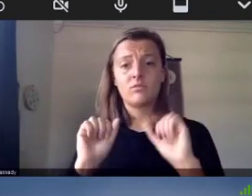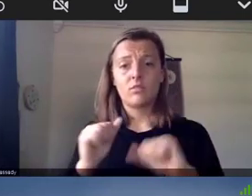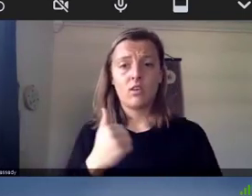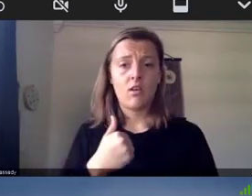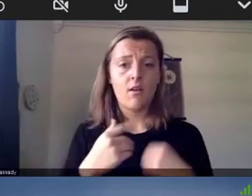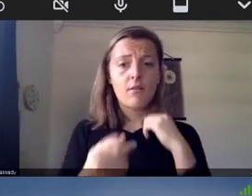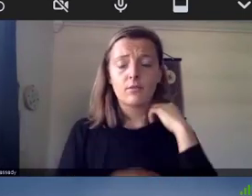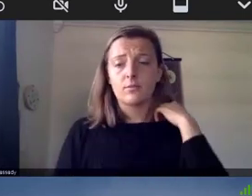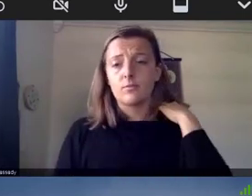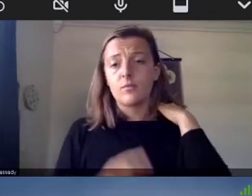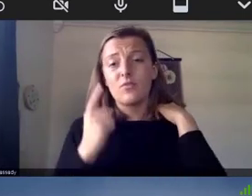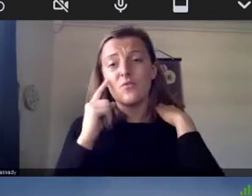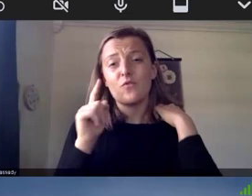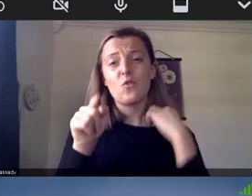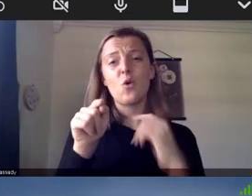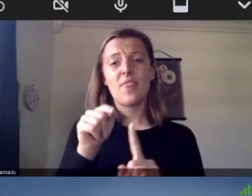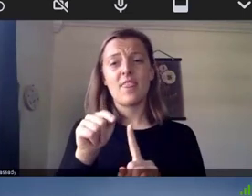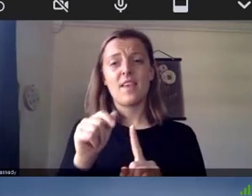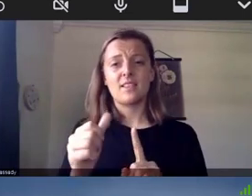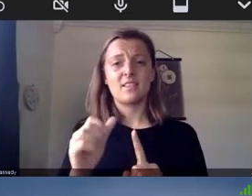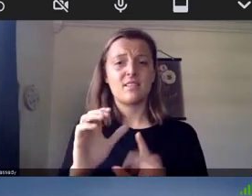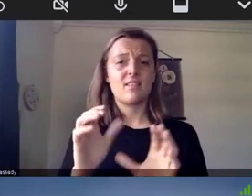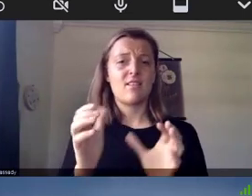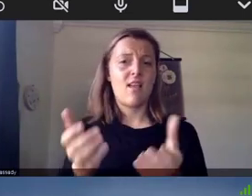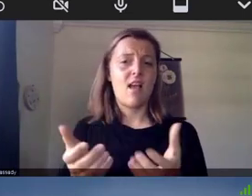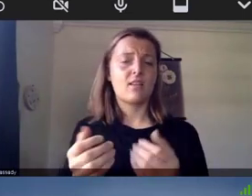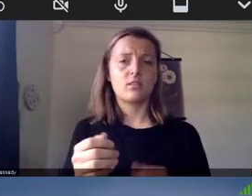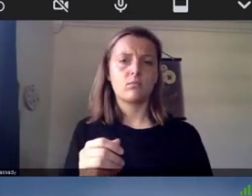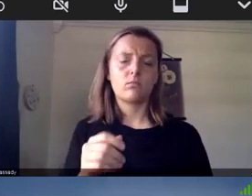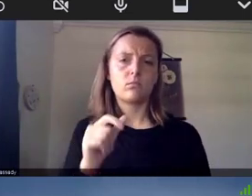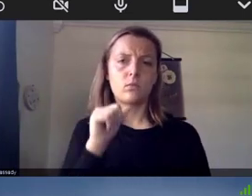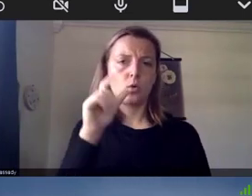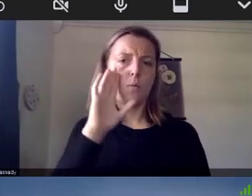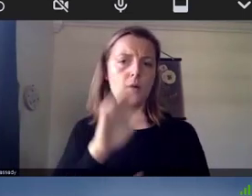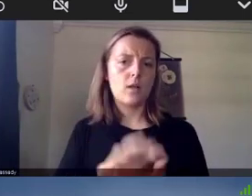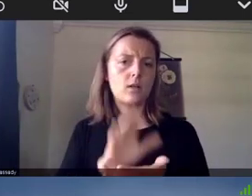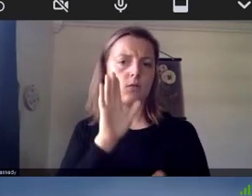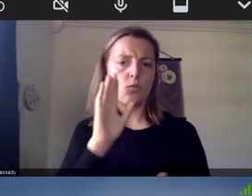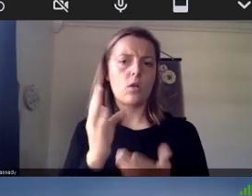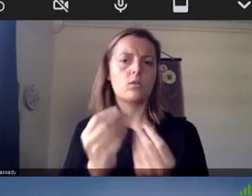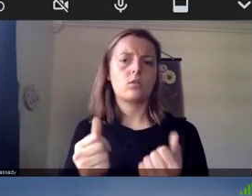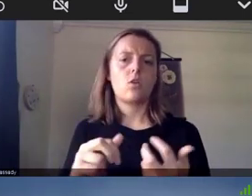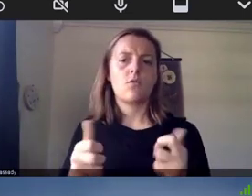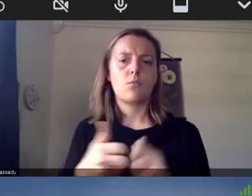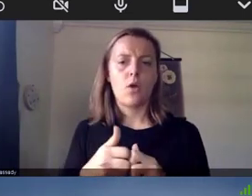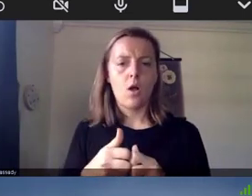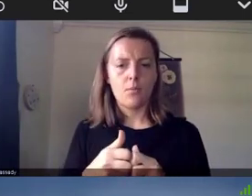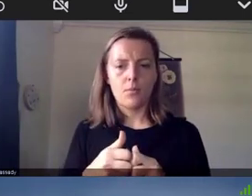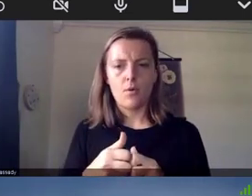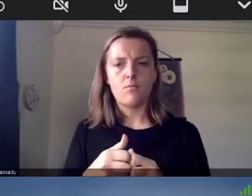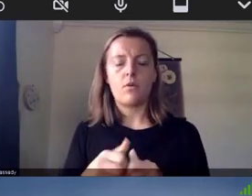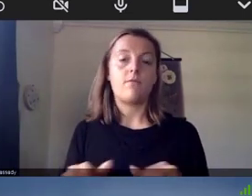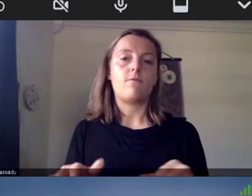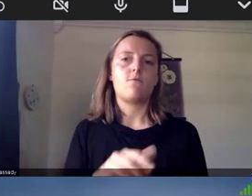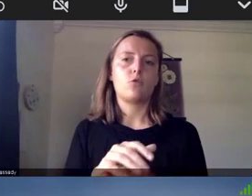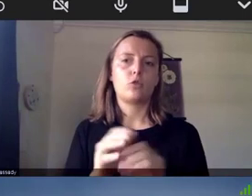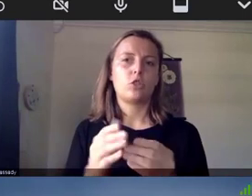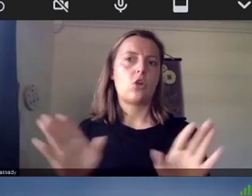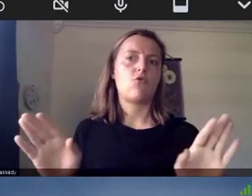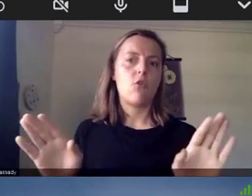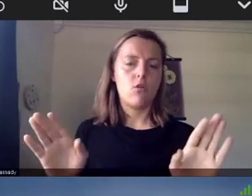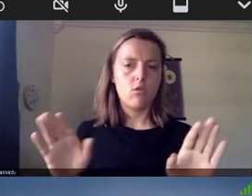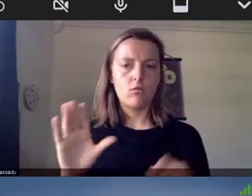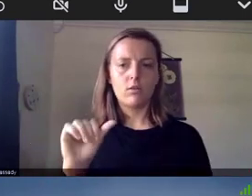solve a problem that's the full general case. But if we have a case that's isotropic, so all the properties